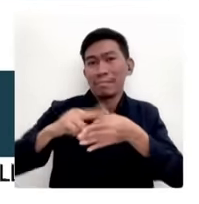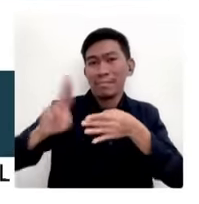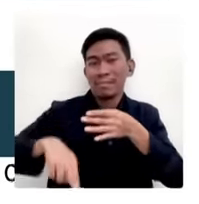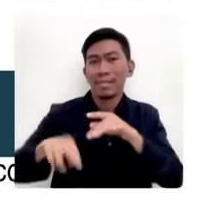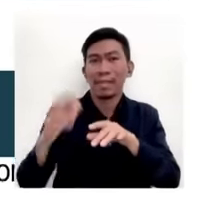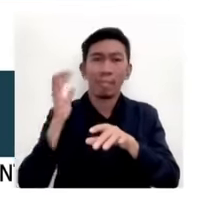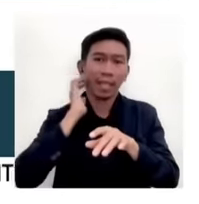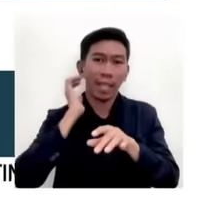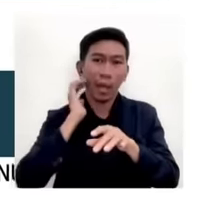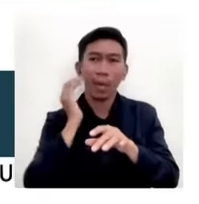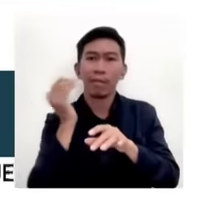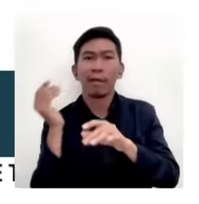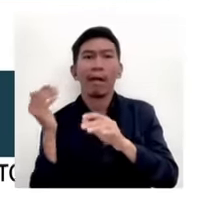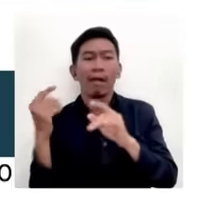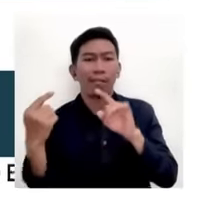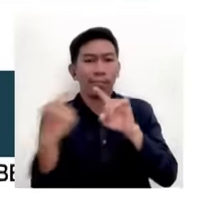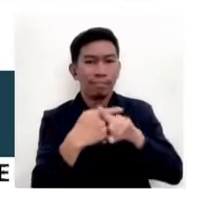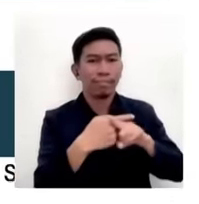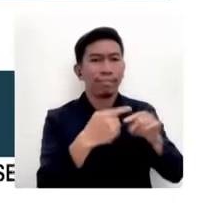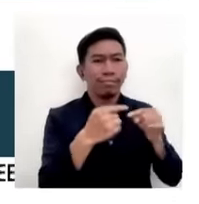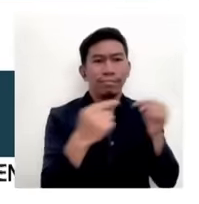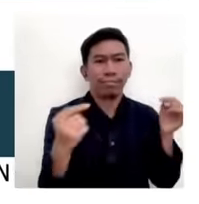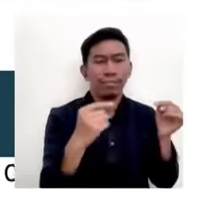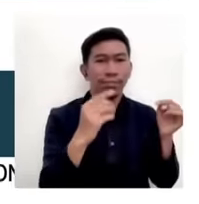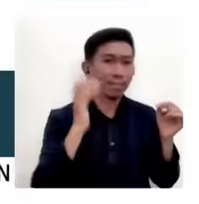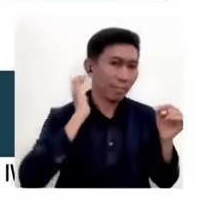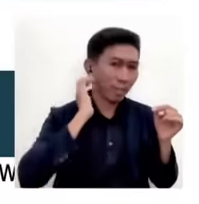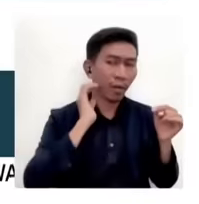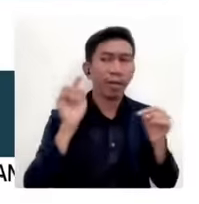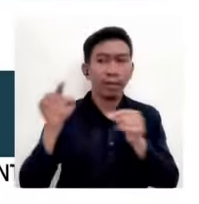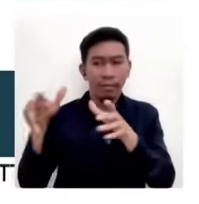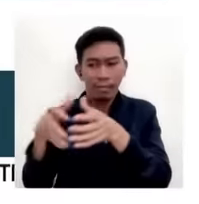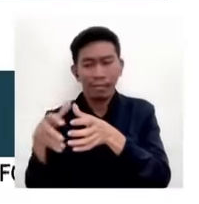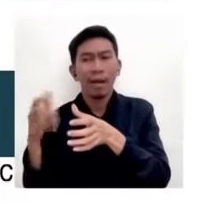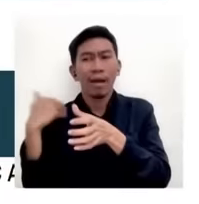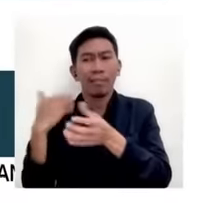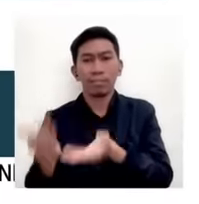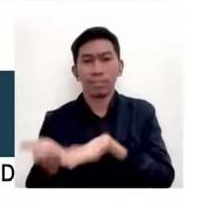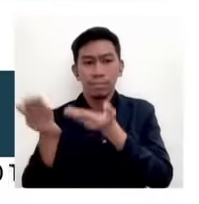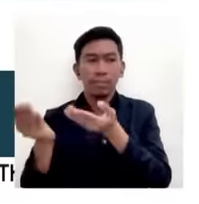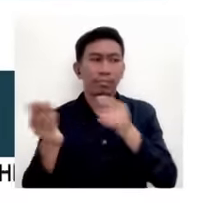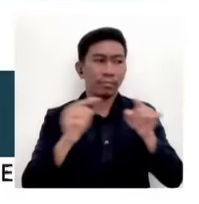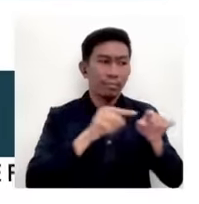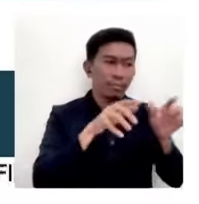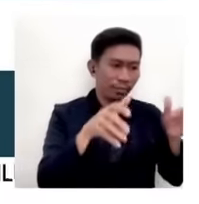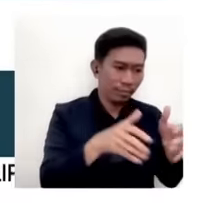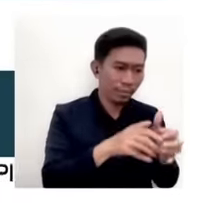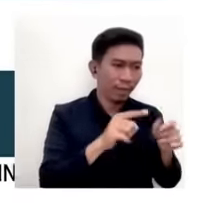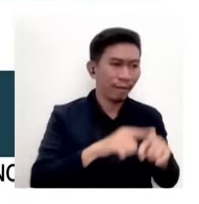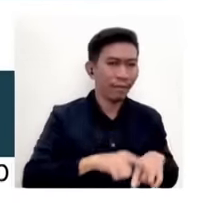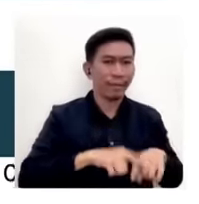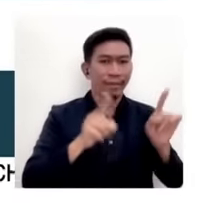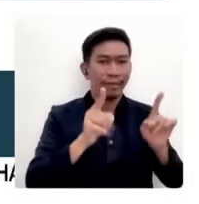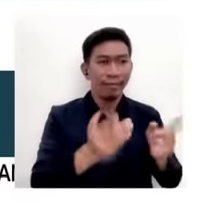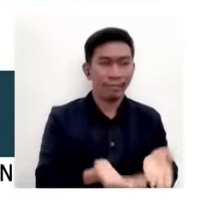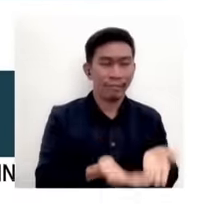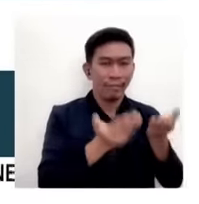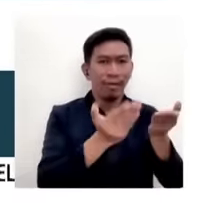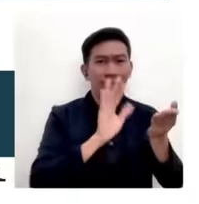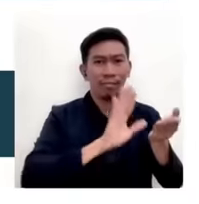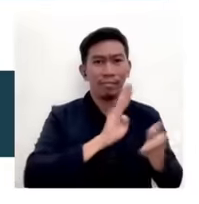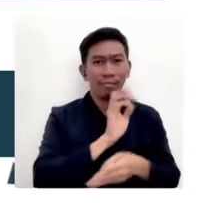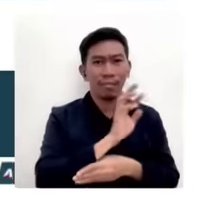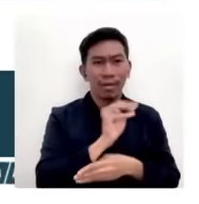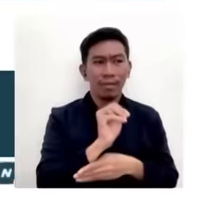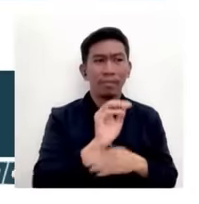against Mindanaoan? Meron silang isinusulong, ganito ang gusto nilang mangyari, kayo naman sa BARM, klaro sa inyo kung ano